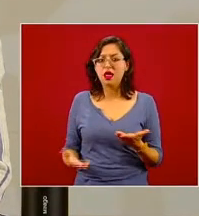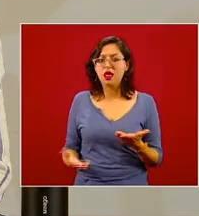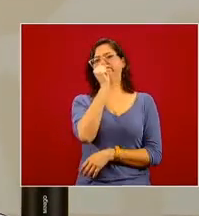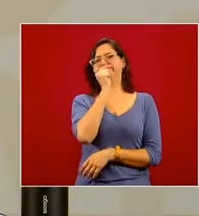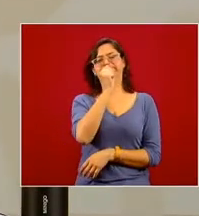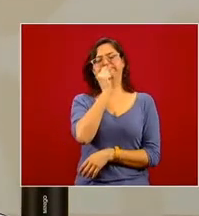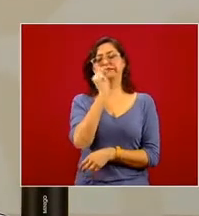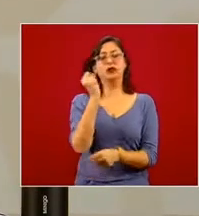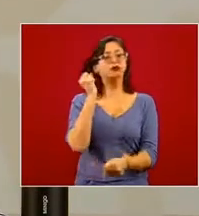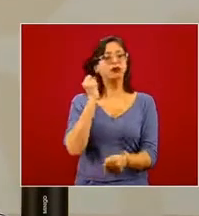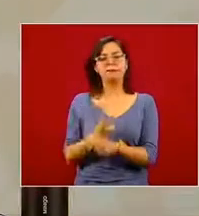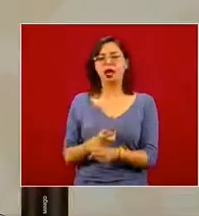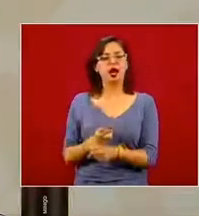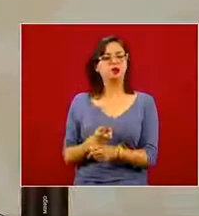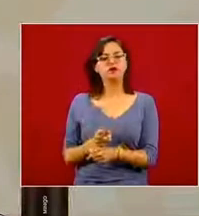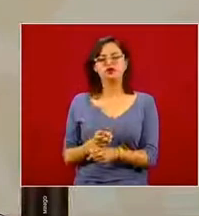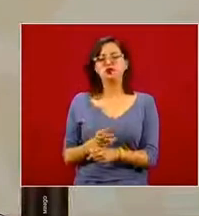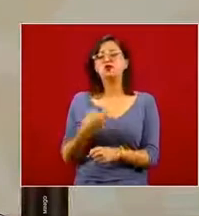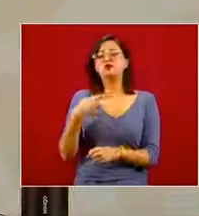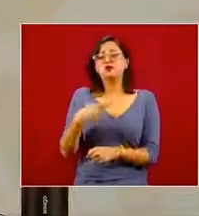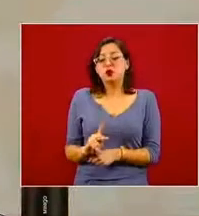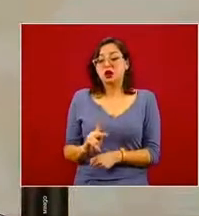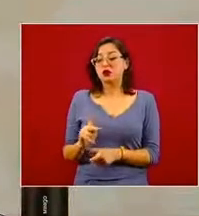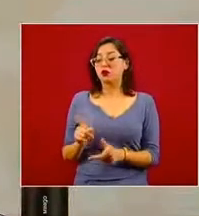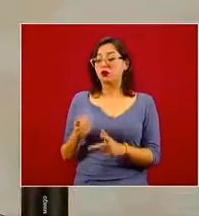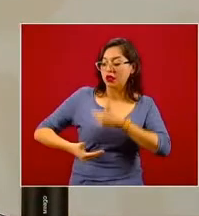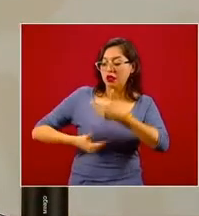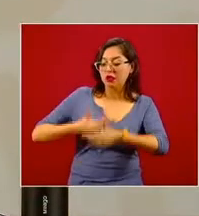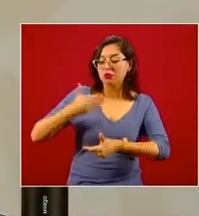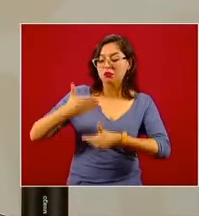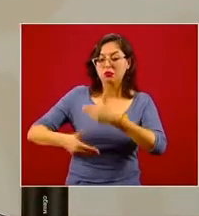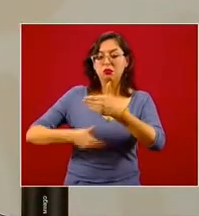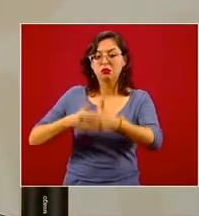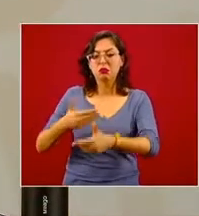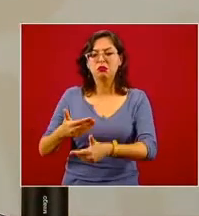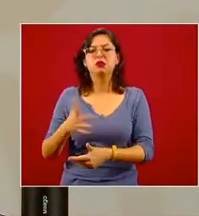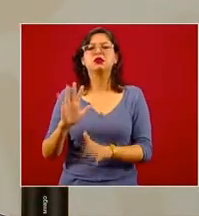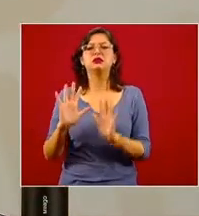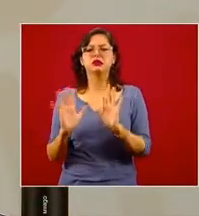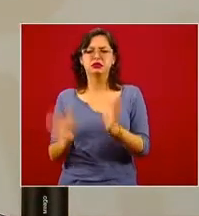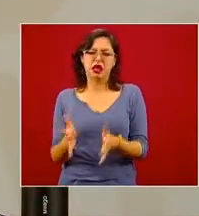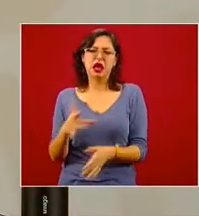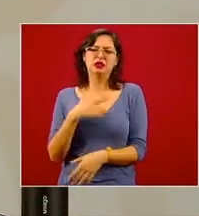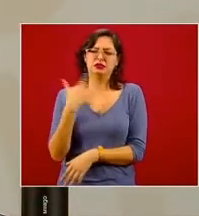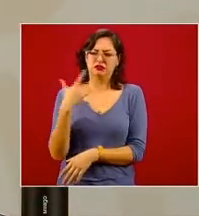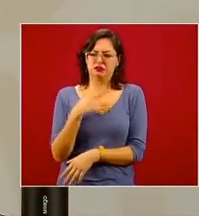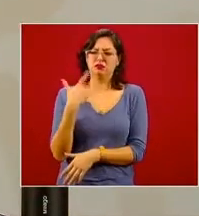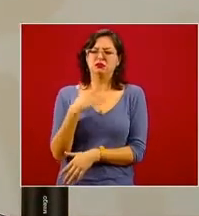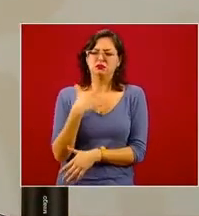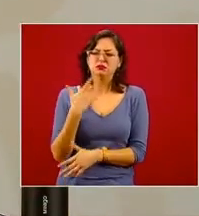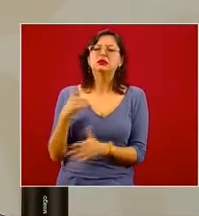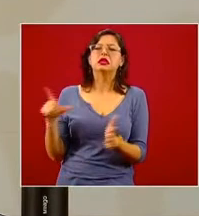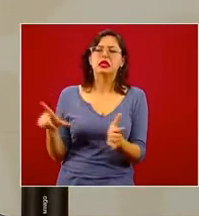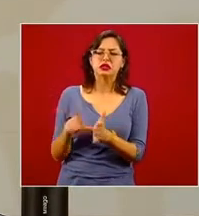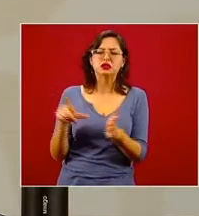2019. I would say that this is a very early stage to have definitive lessons